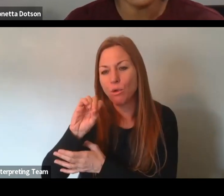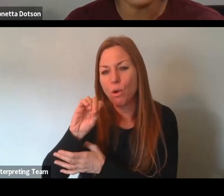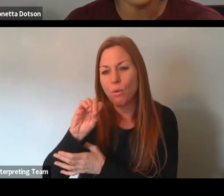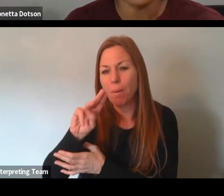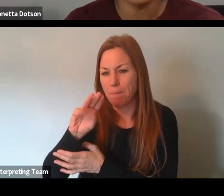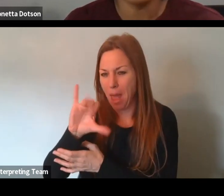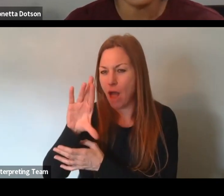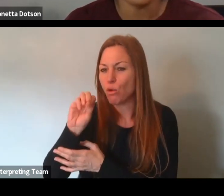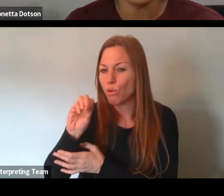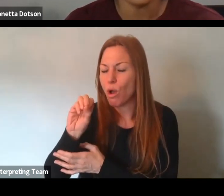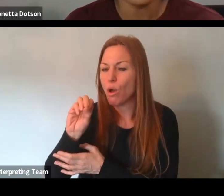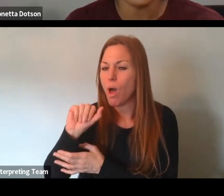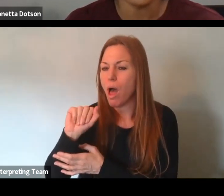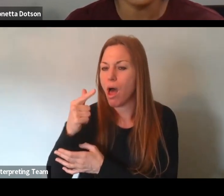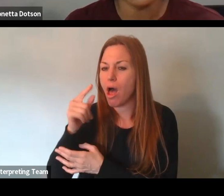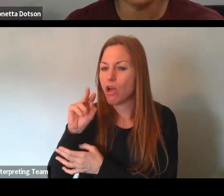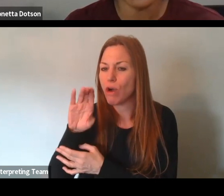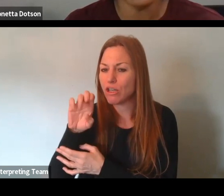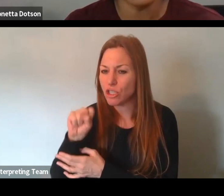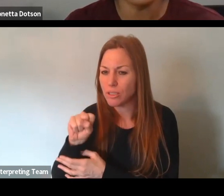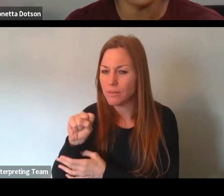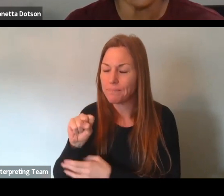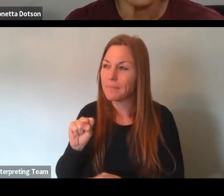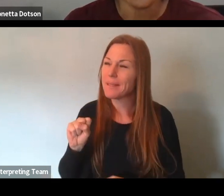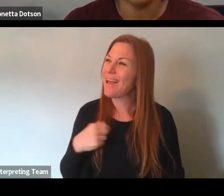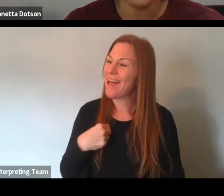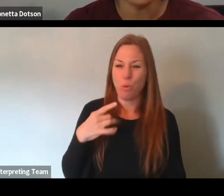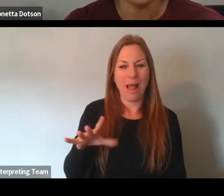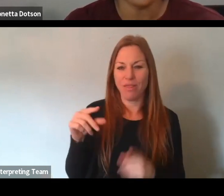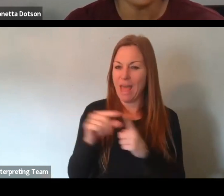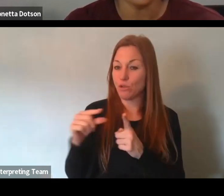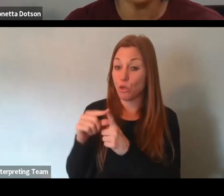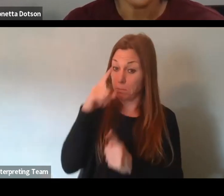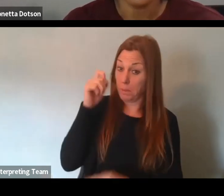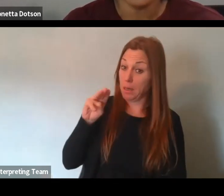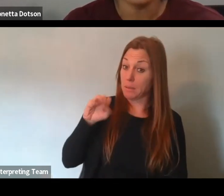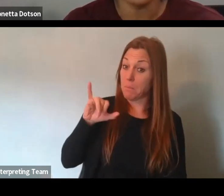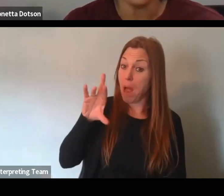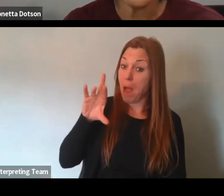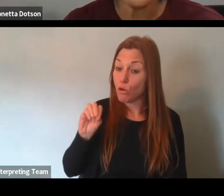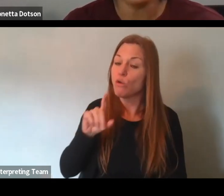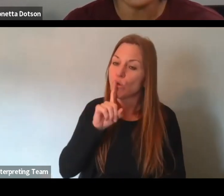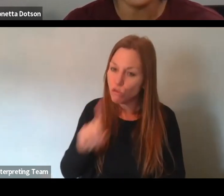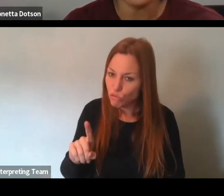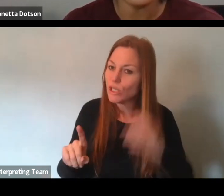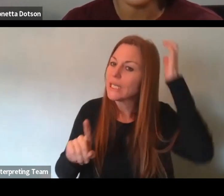are not small things. If someone is having sarcastic comments made or